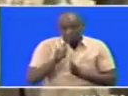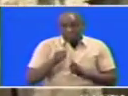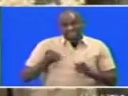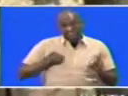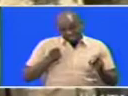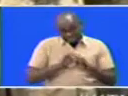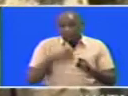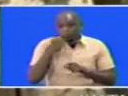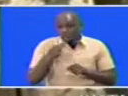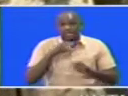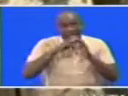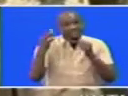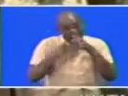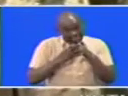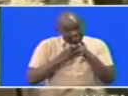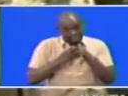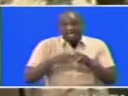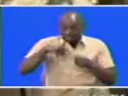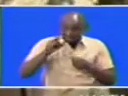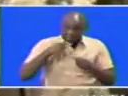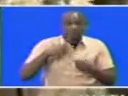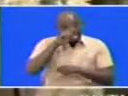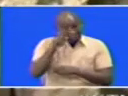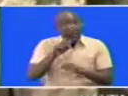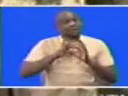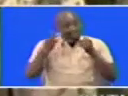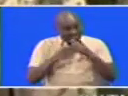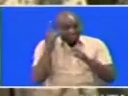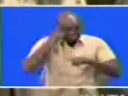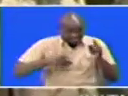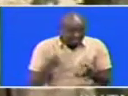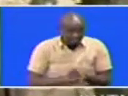is going to do class 8. She's going to sit for exam this year.